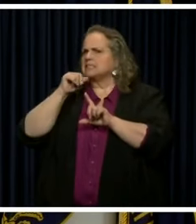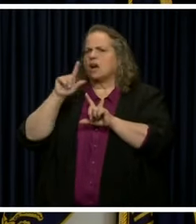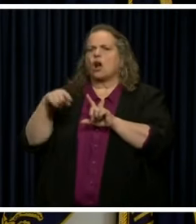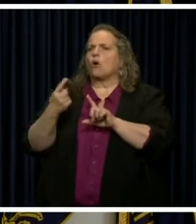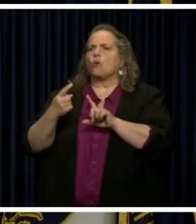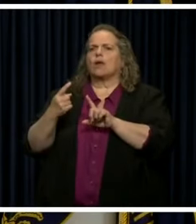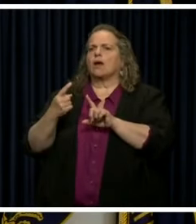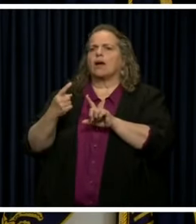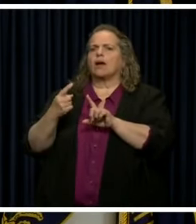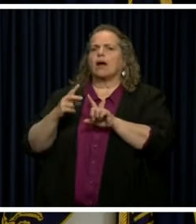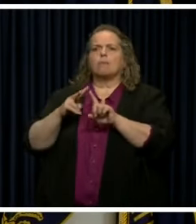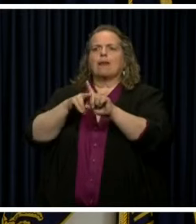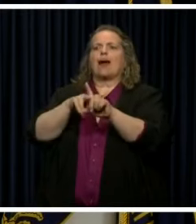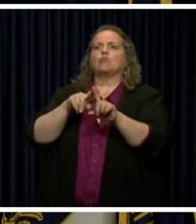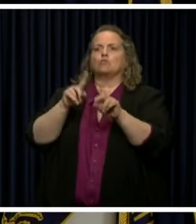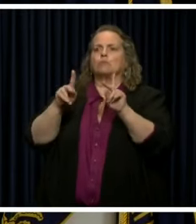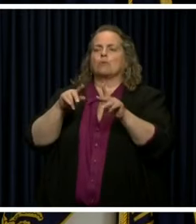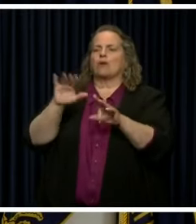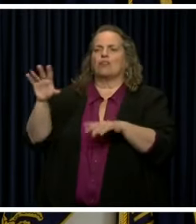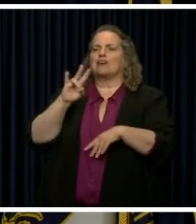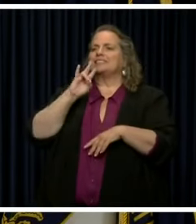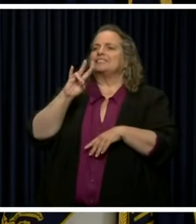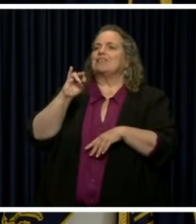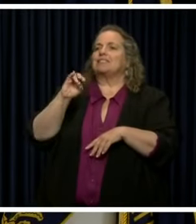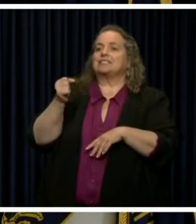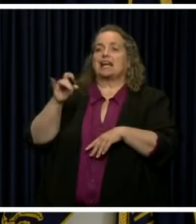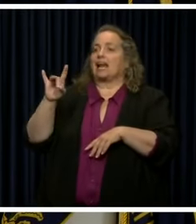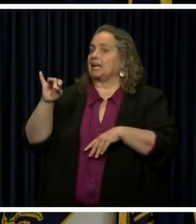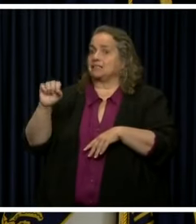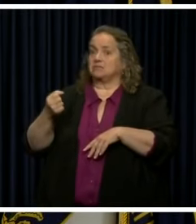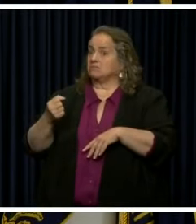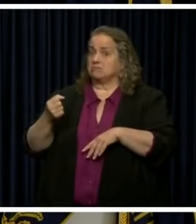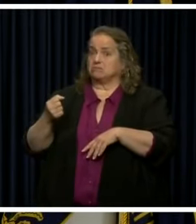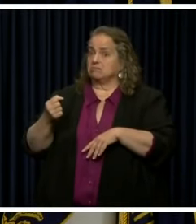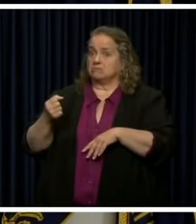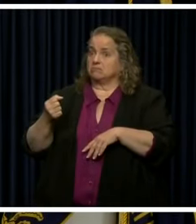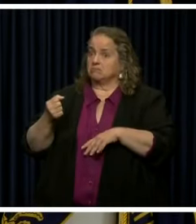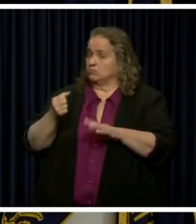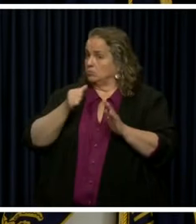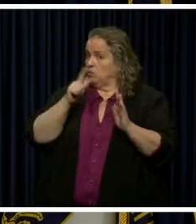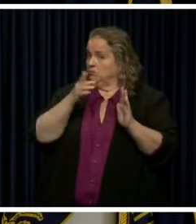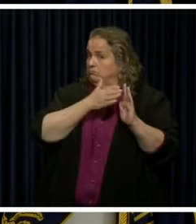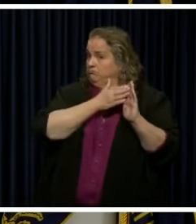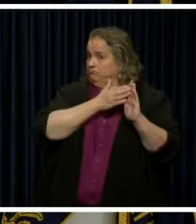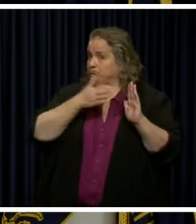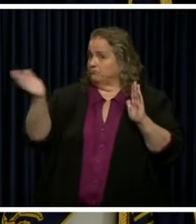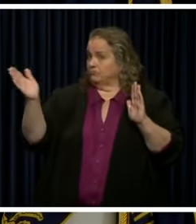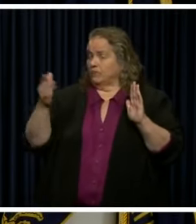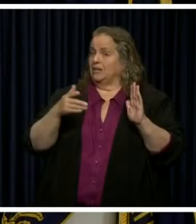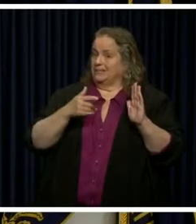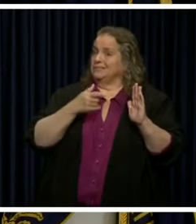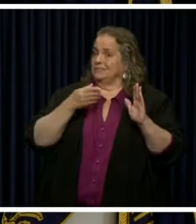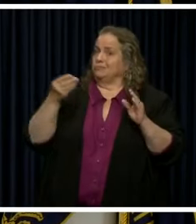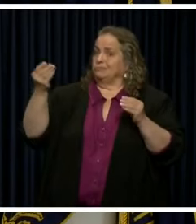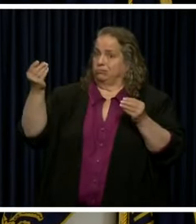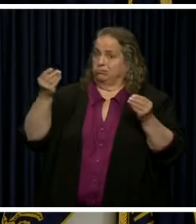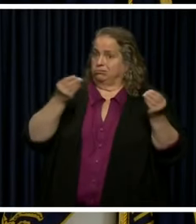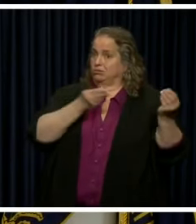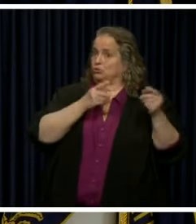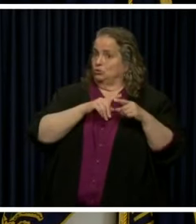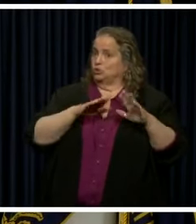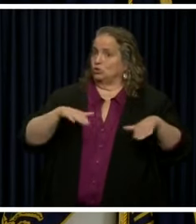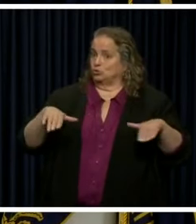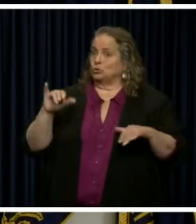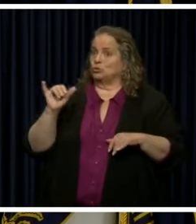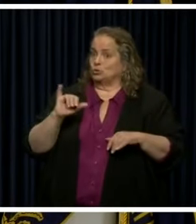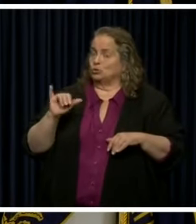apply, to people in their 70s and 80s. This passes to children just as